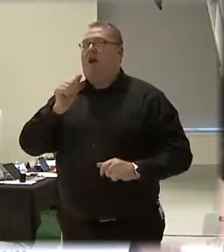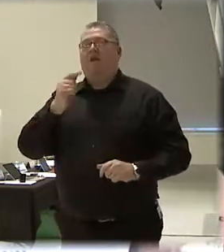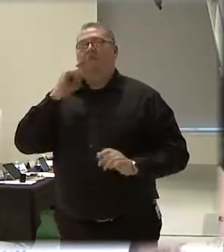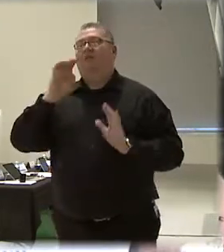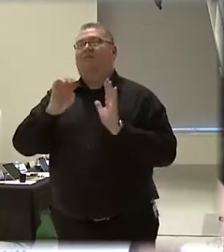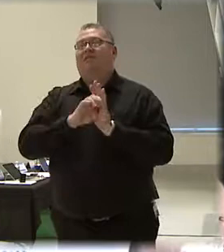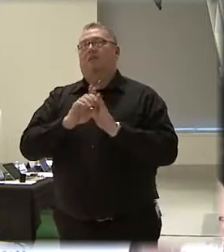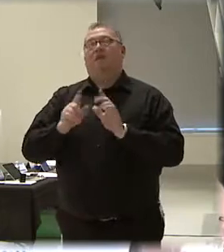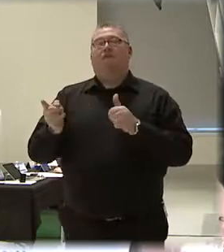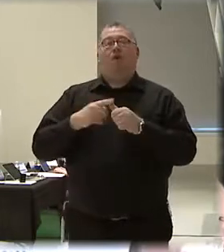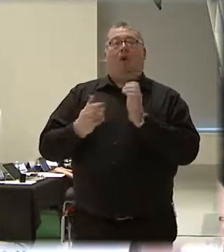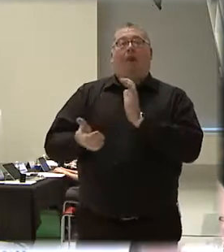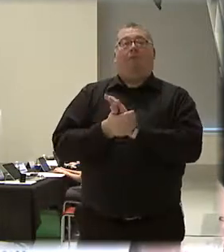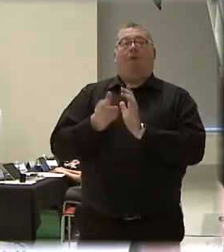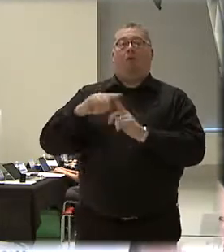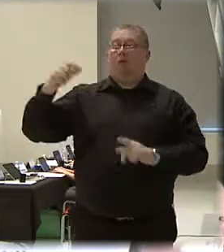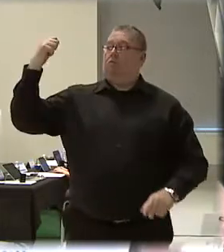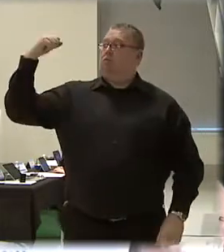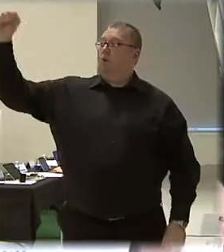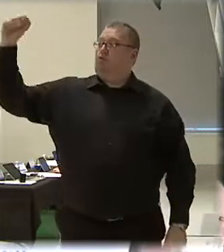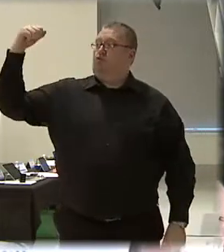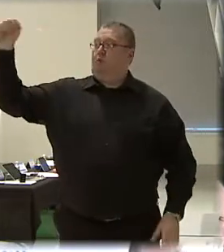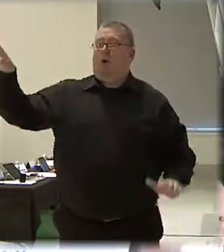First Amendment or demonstration activity.